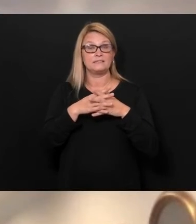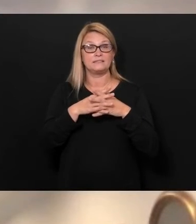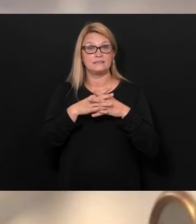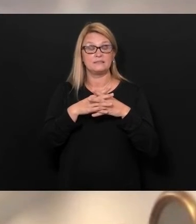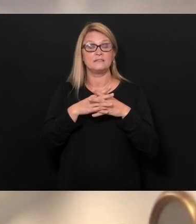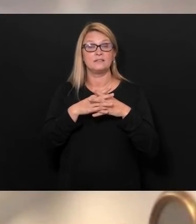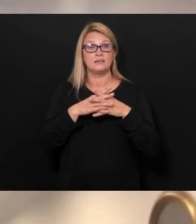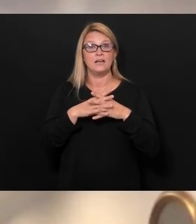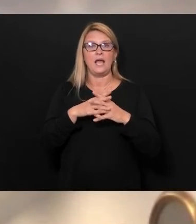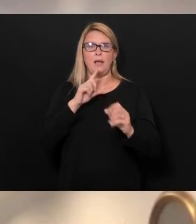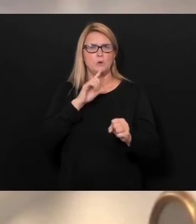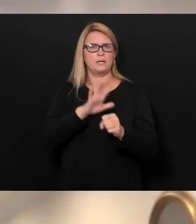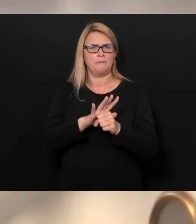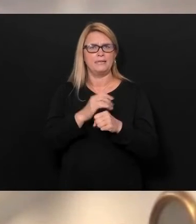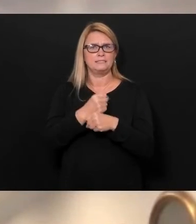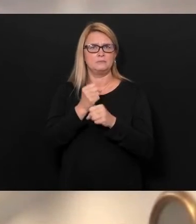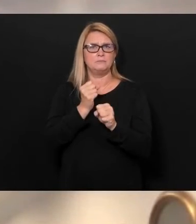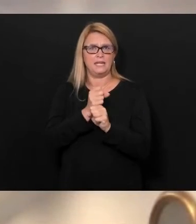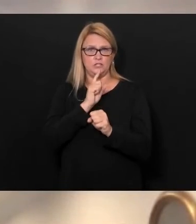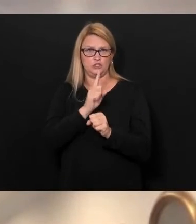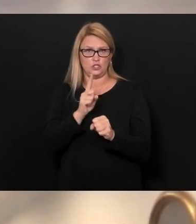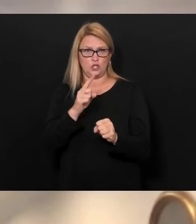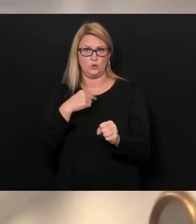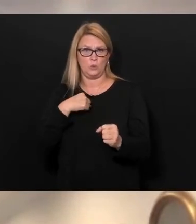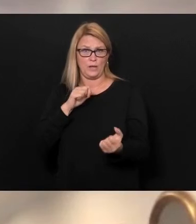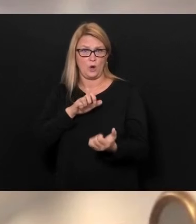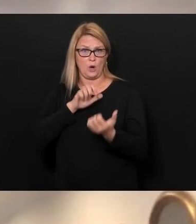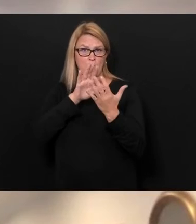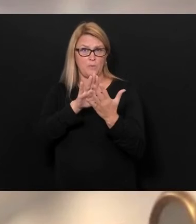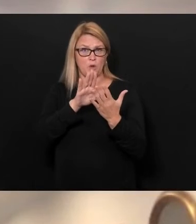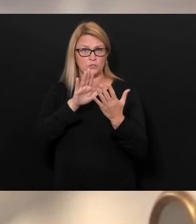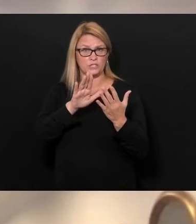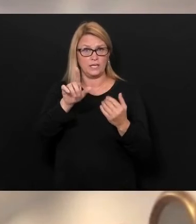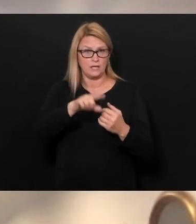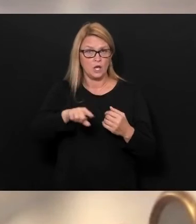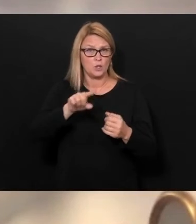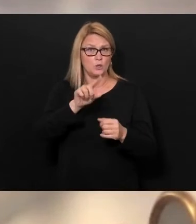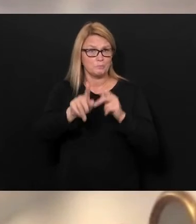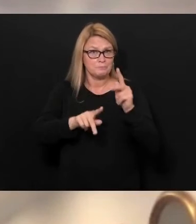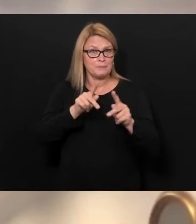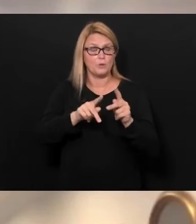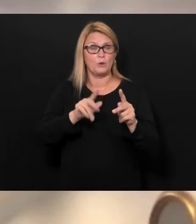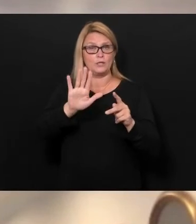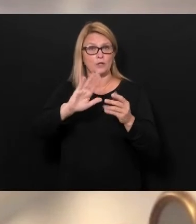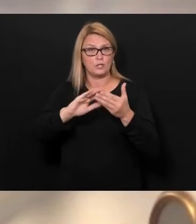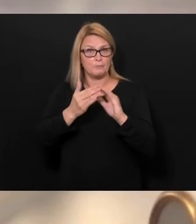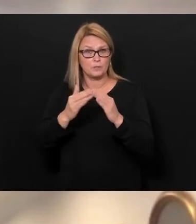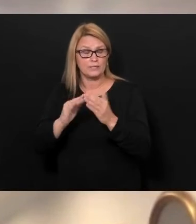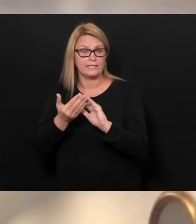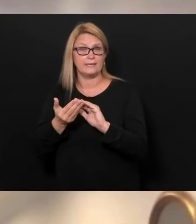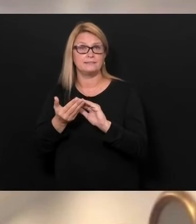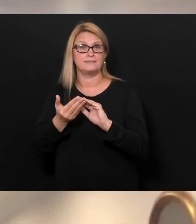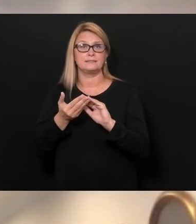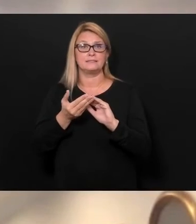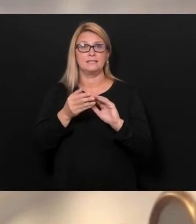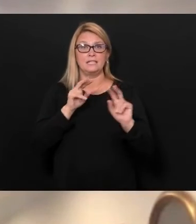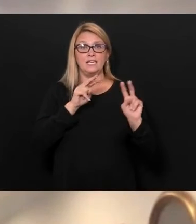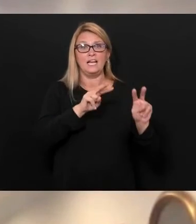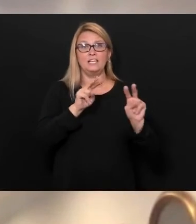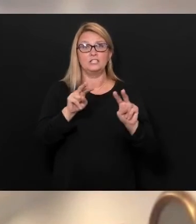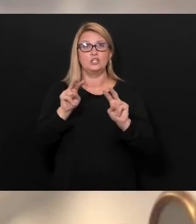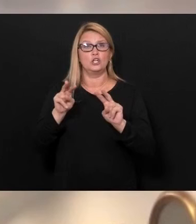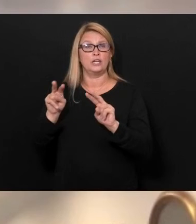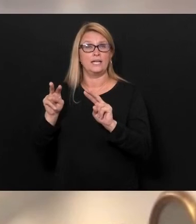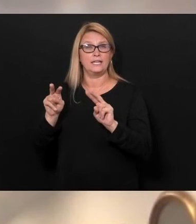to making sure that we're approaching vulnerable people and communities and looking at the social